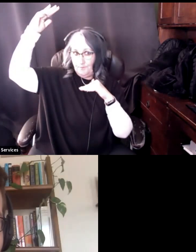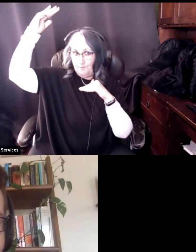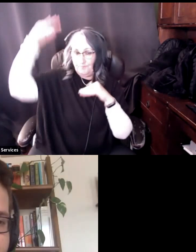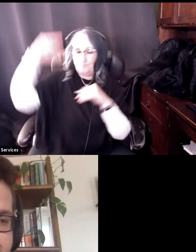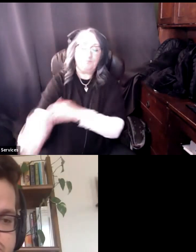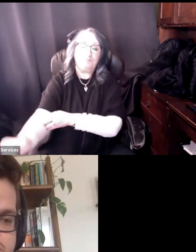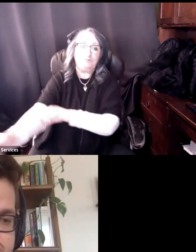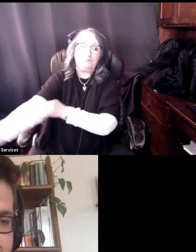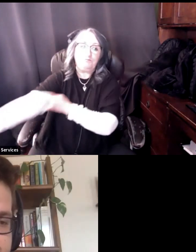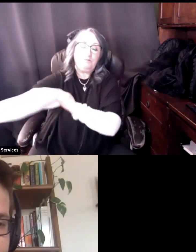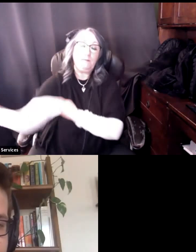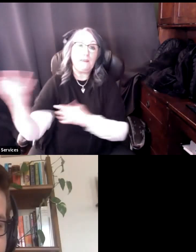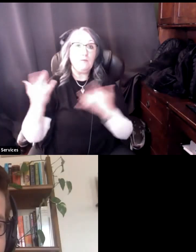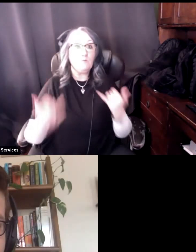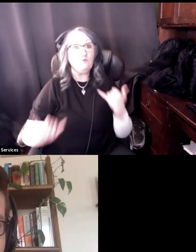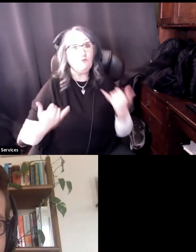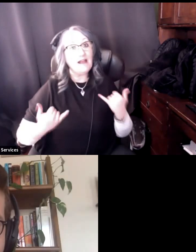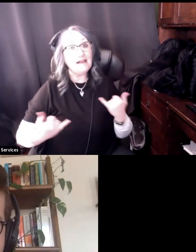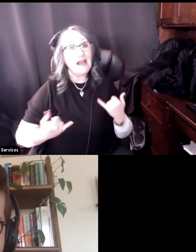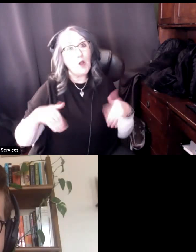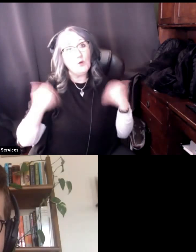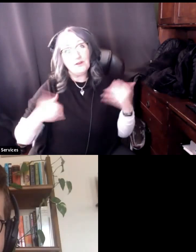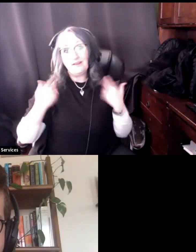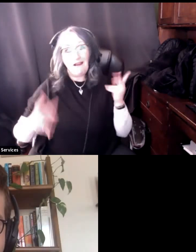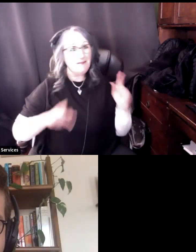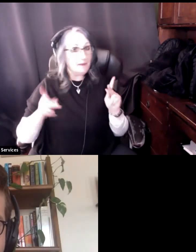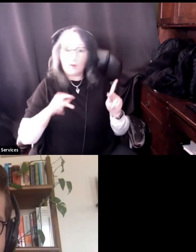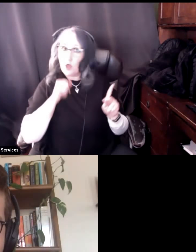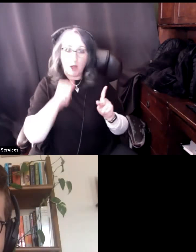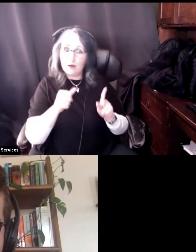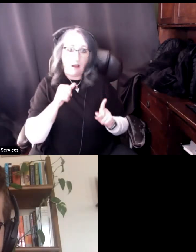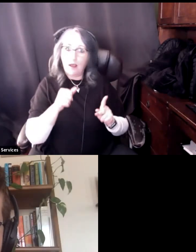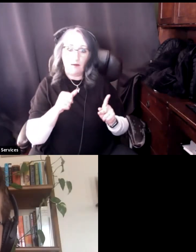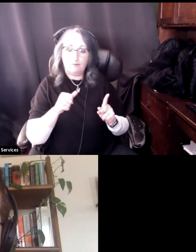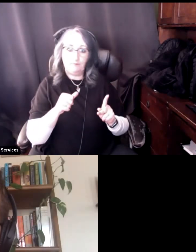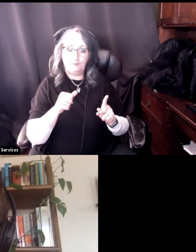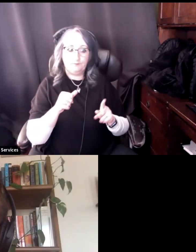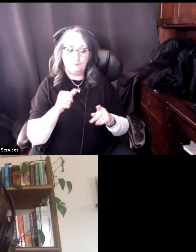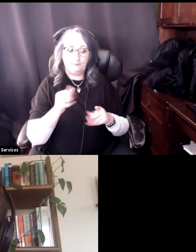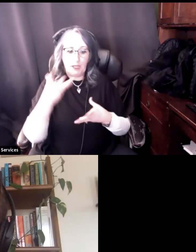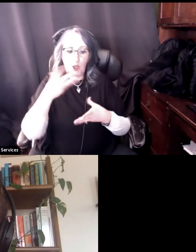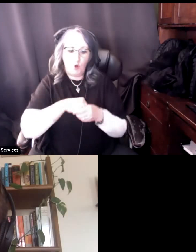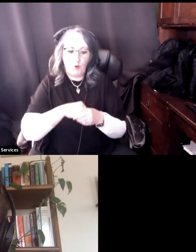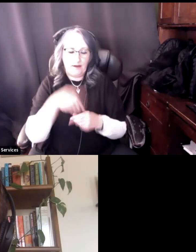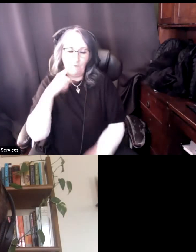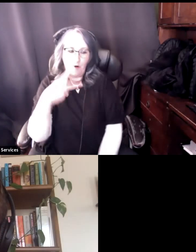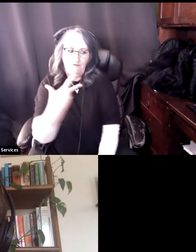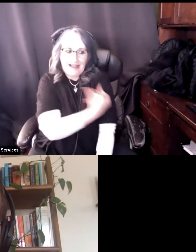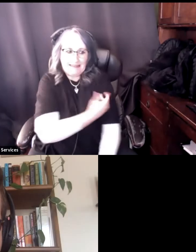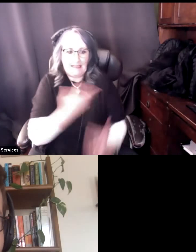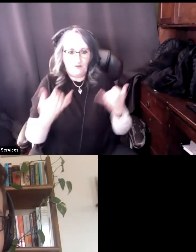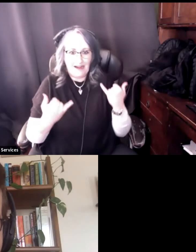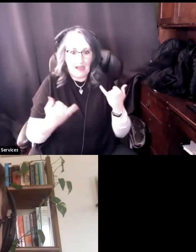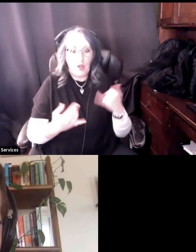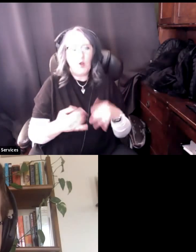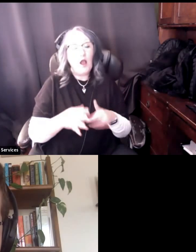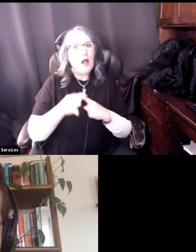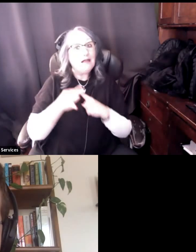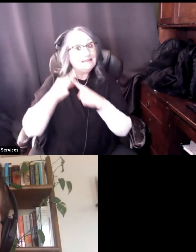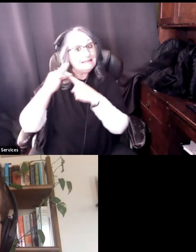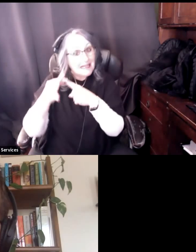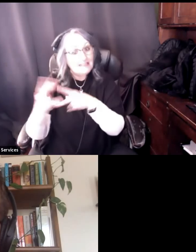time, younger people are not yet eligible unless they fall into the worker categories